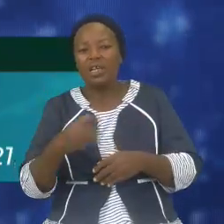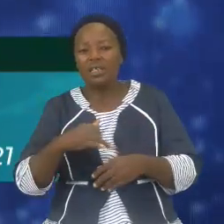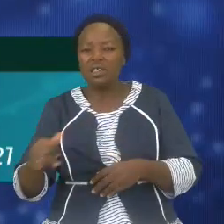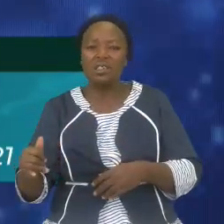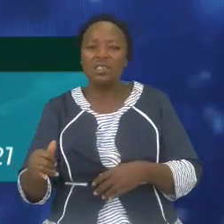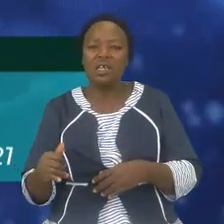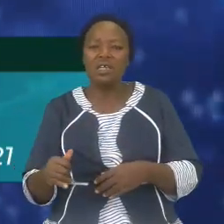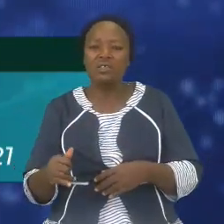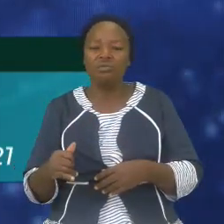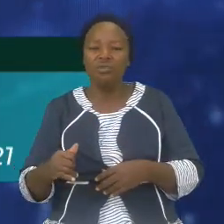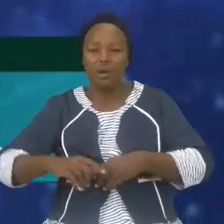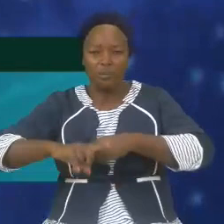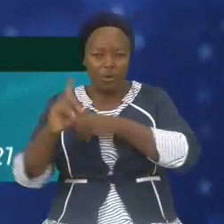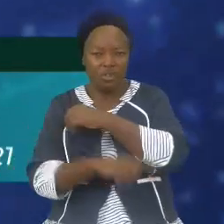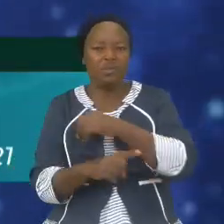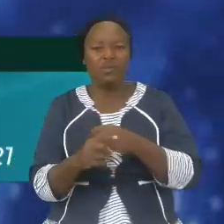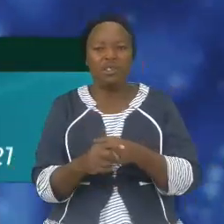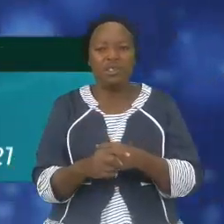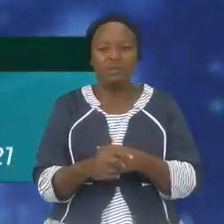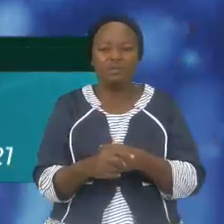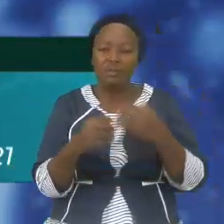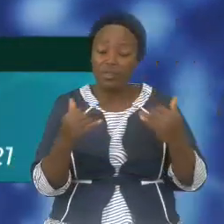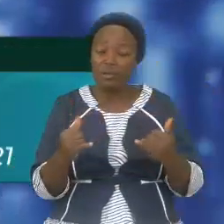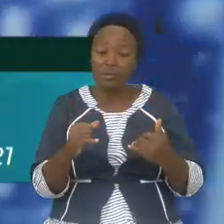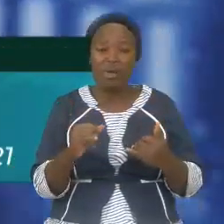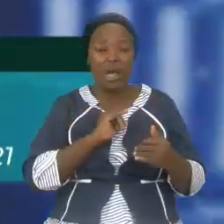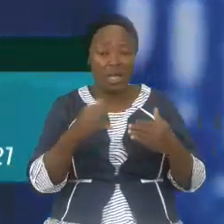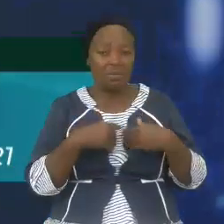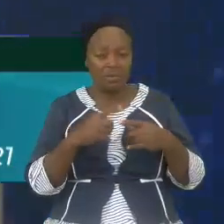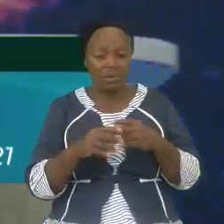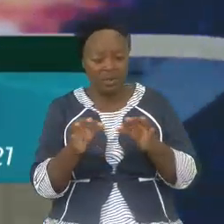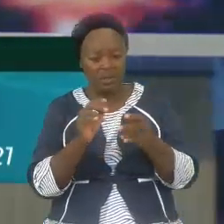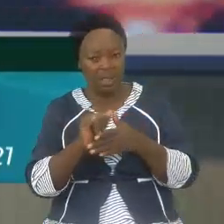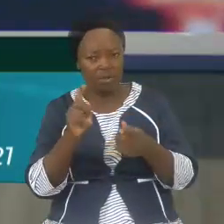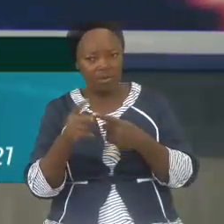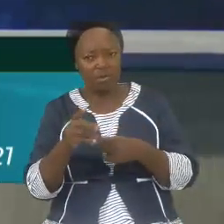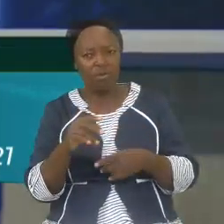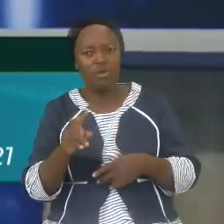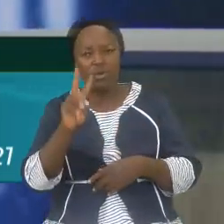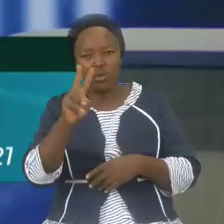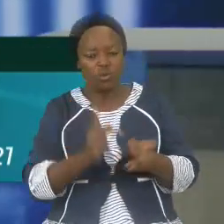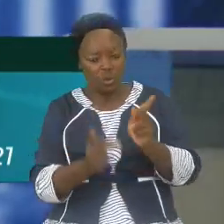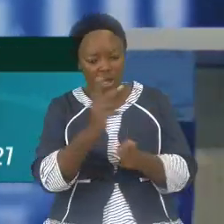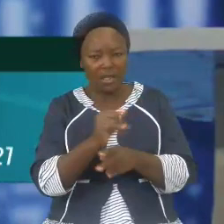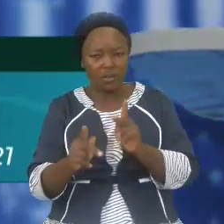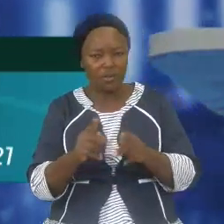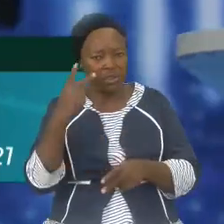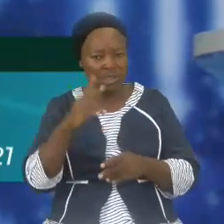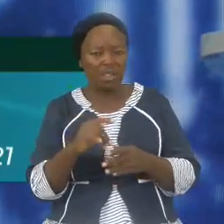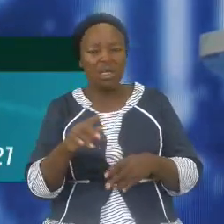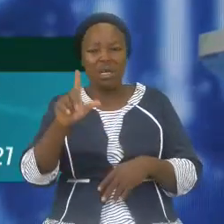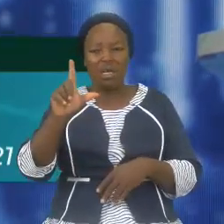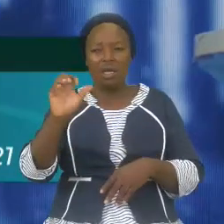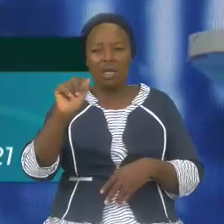everlasting contempt. Can I explain it to you? Two kinds of people. Look at Lazarus.